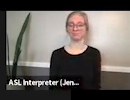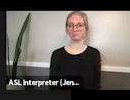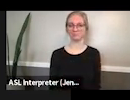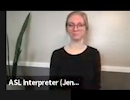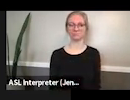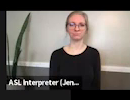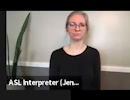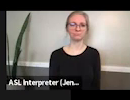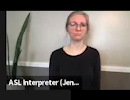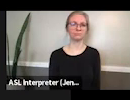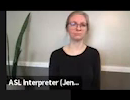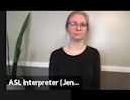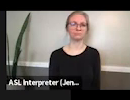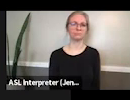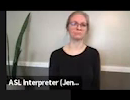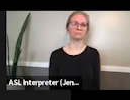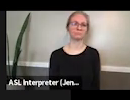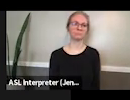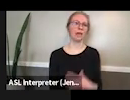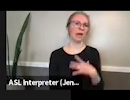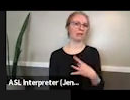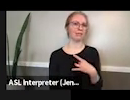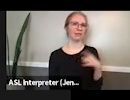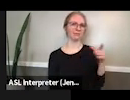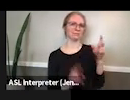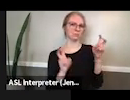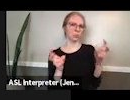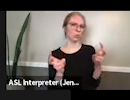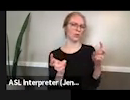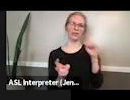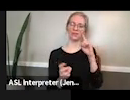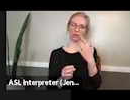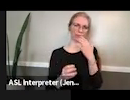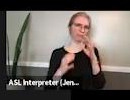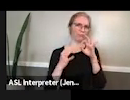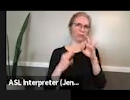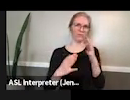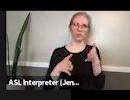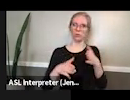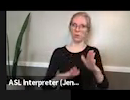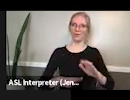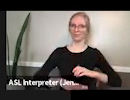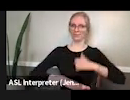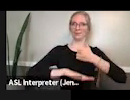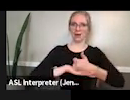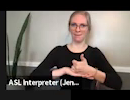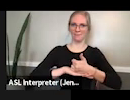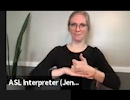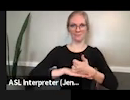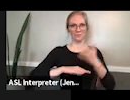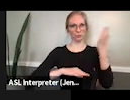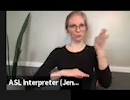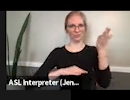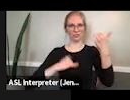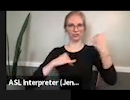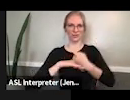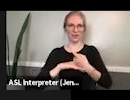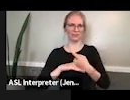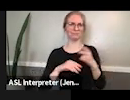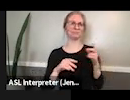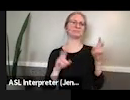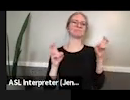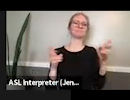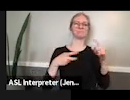I like what they tell us here, and I think it sets the stage beautifully for what we're doing today, that experiences during